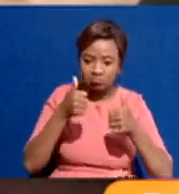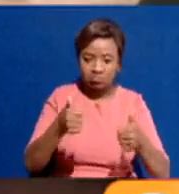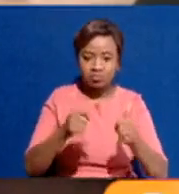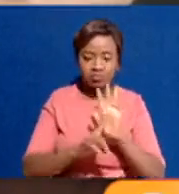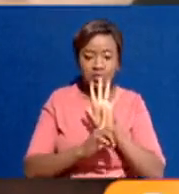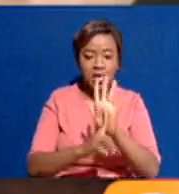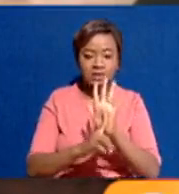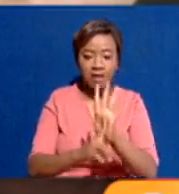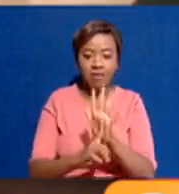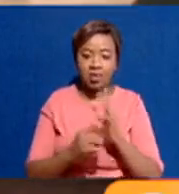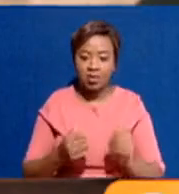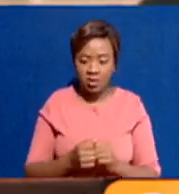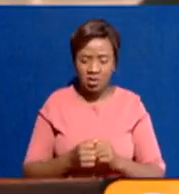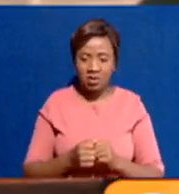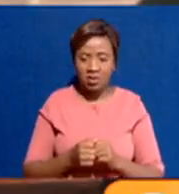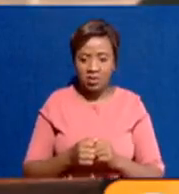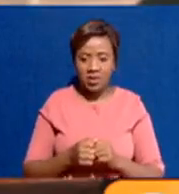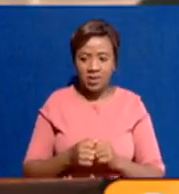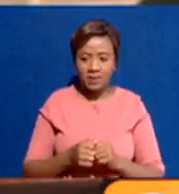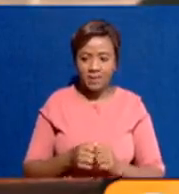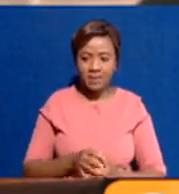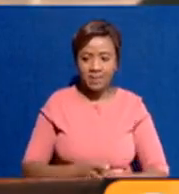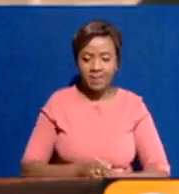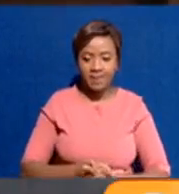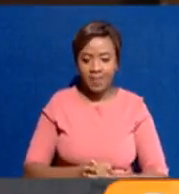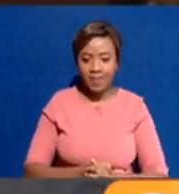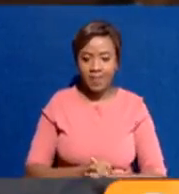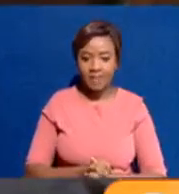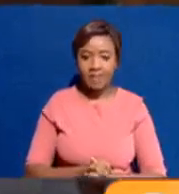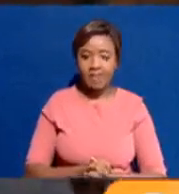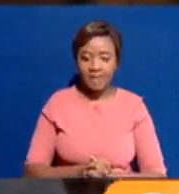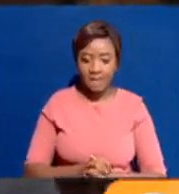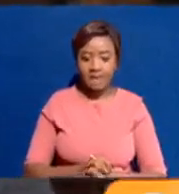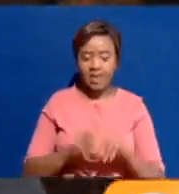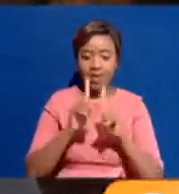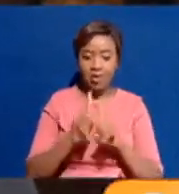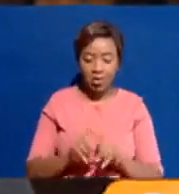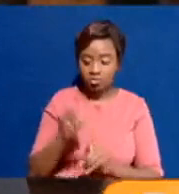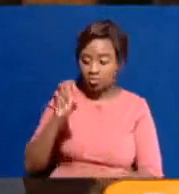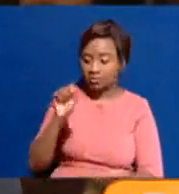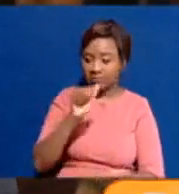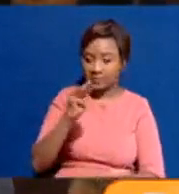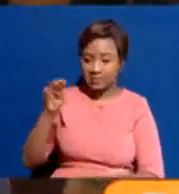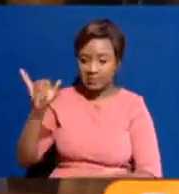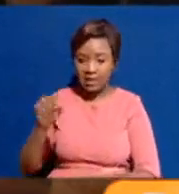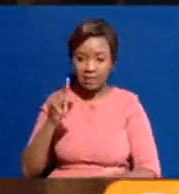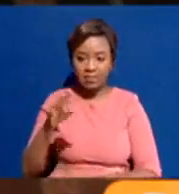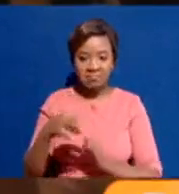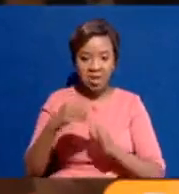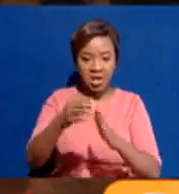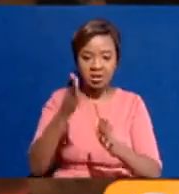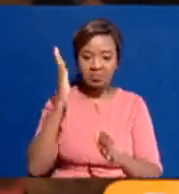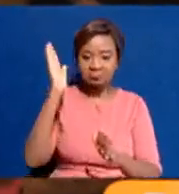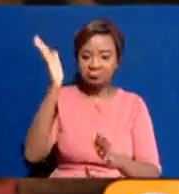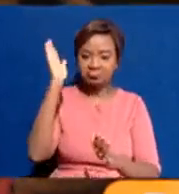right when we have been wronged. Provost Dr. Sammy Wainaina led the sermon that dwelt of peace